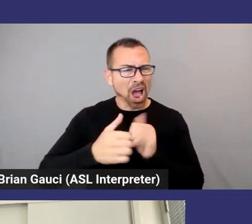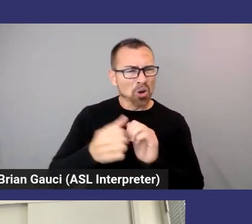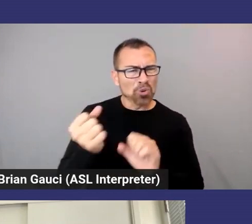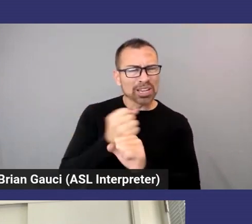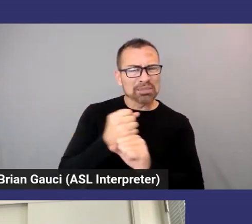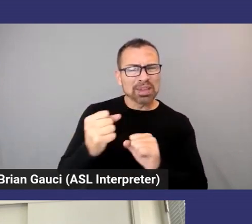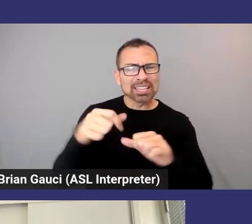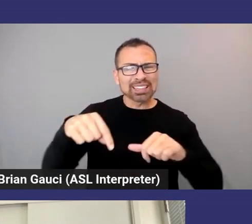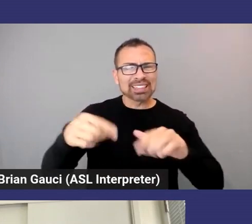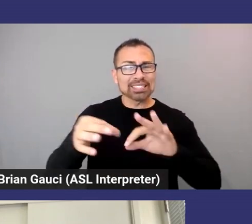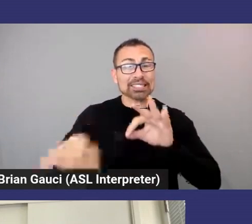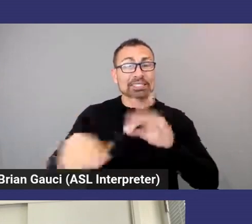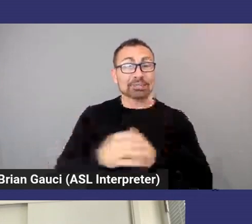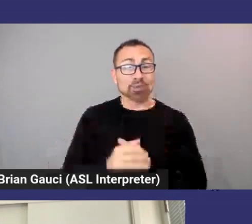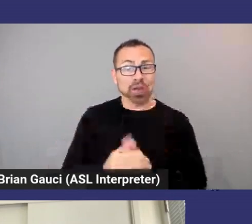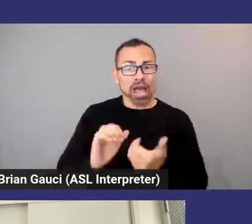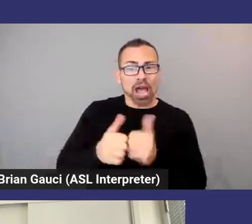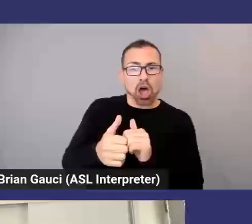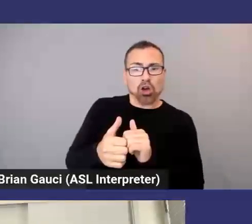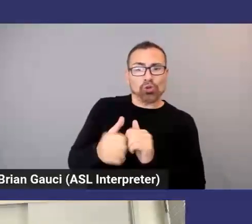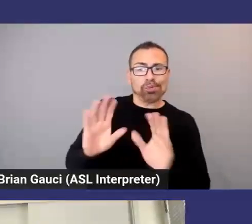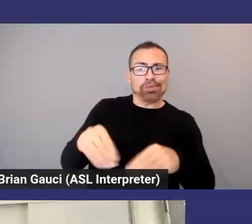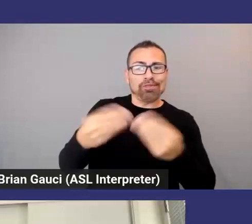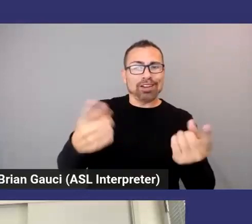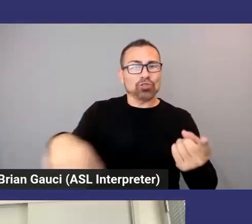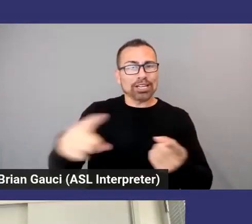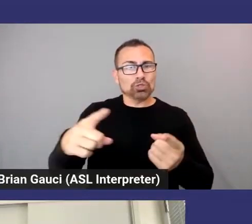the application portion and the networking portion?